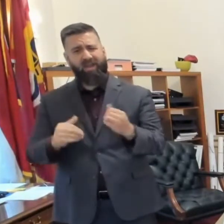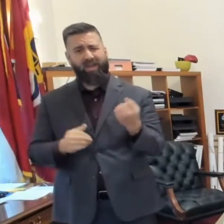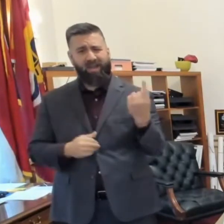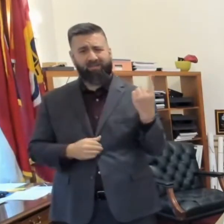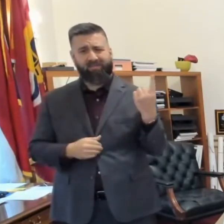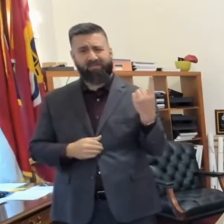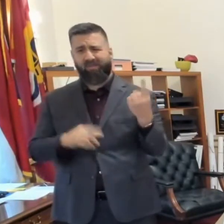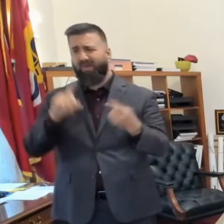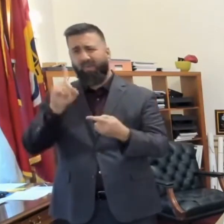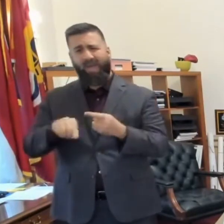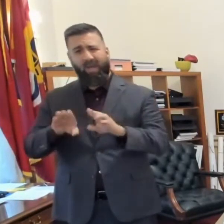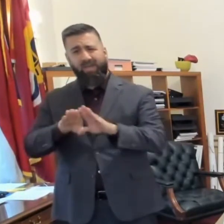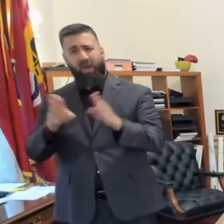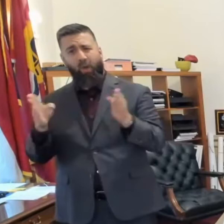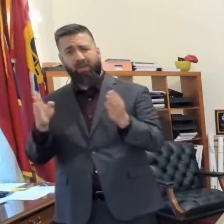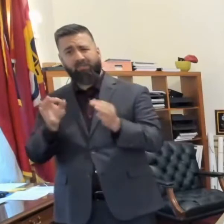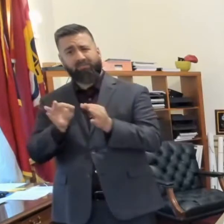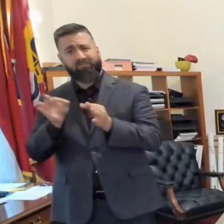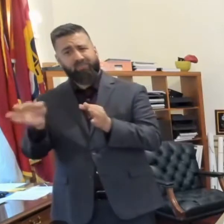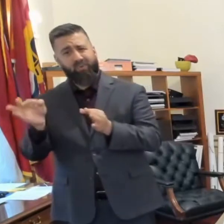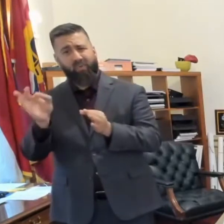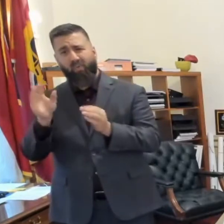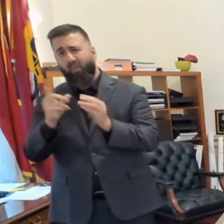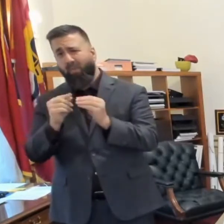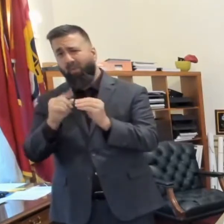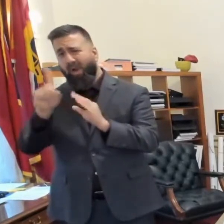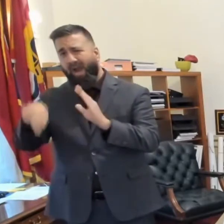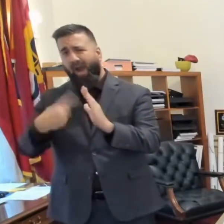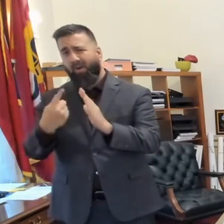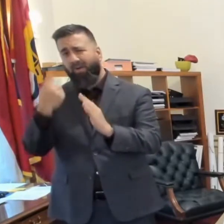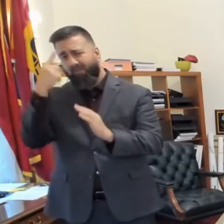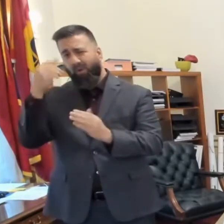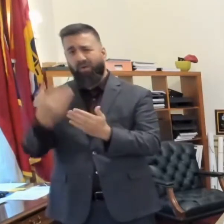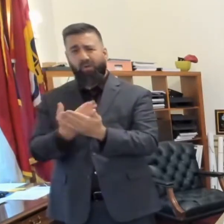more hour? I know it's